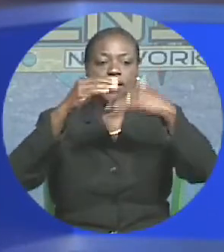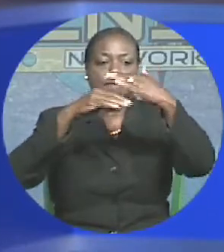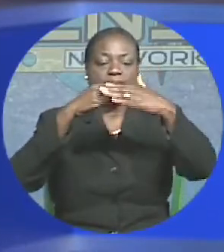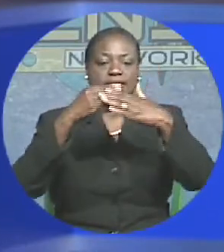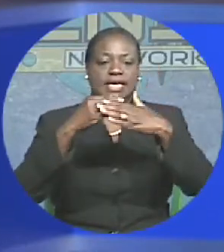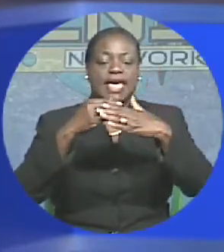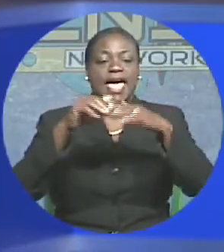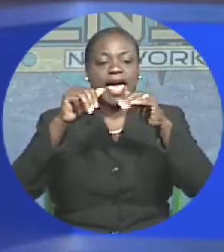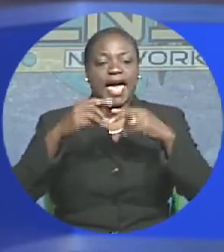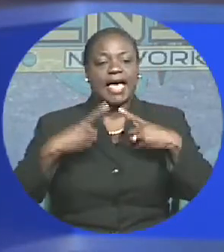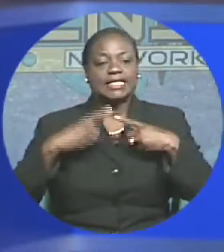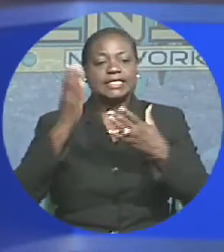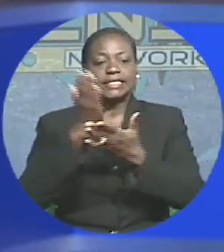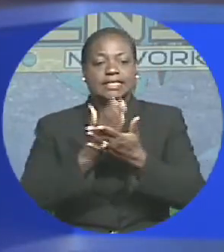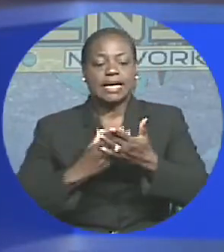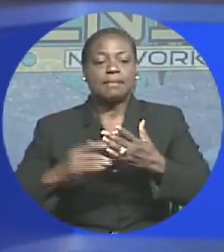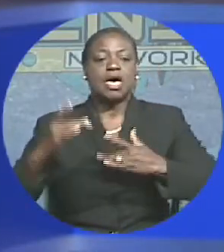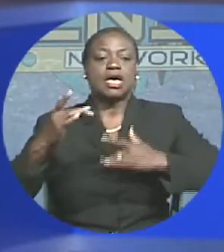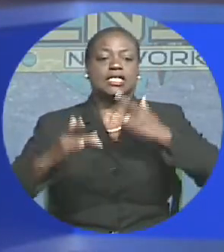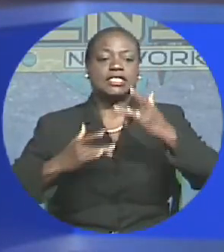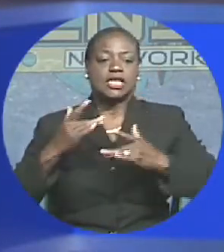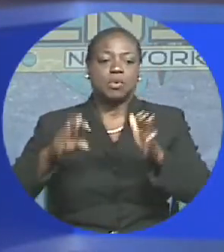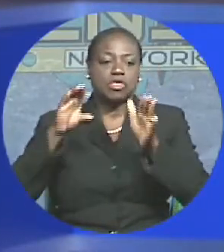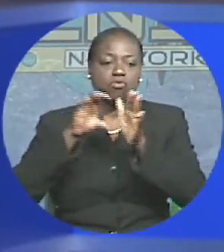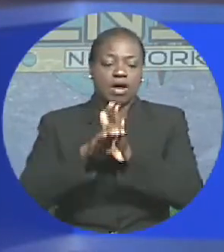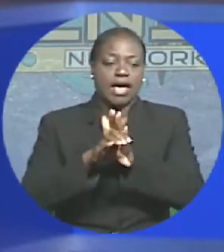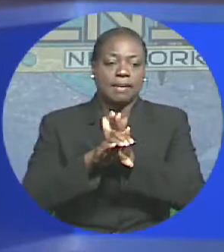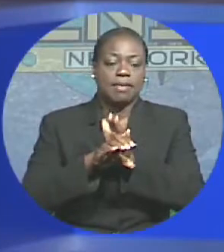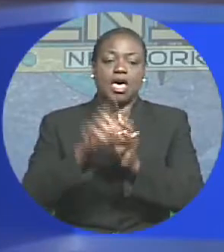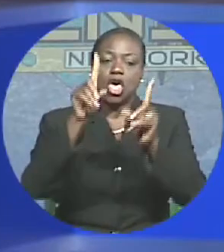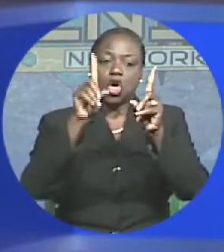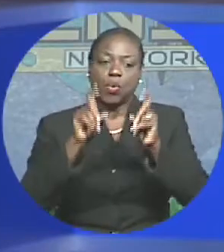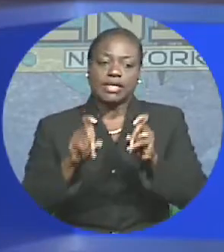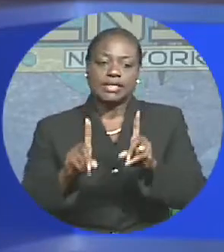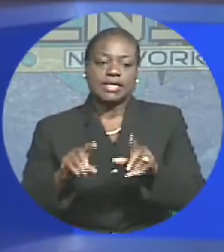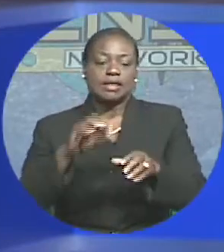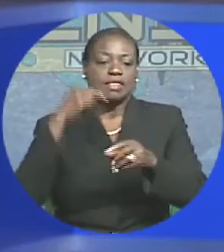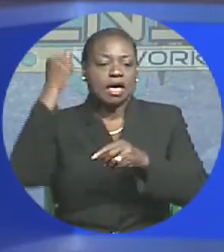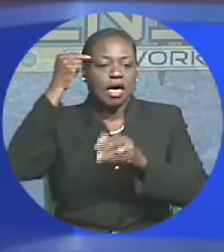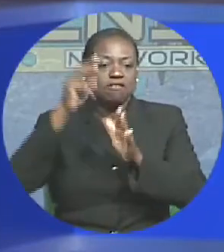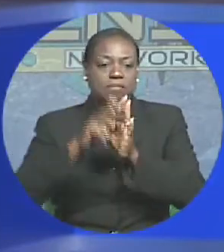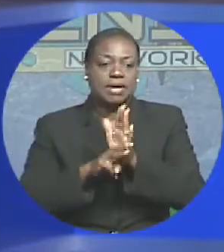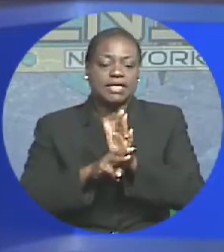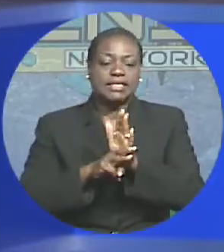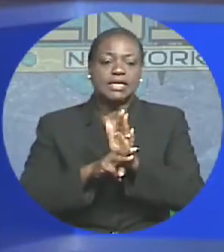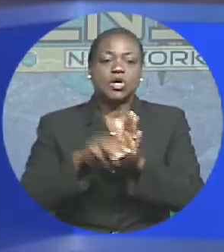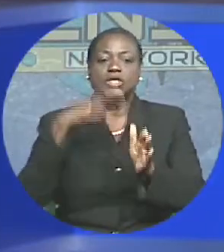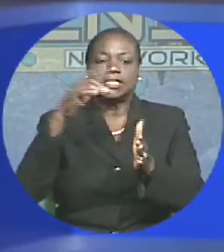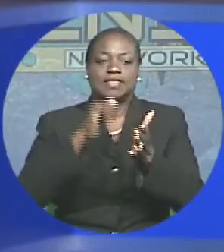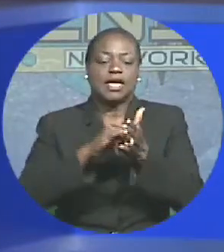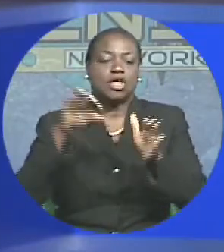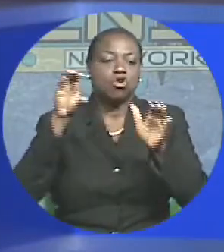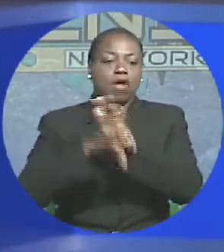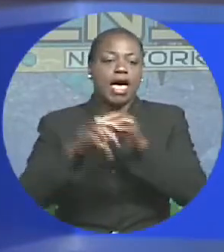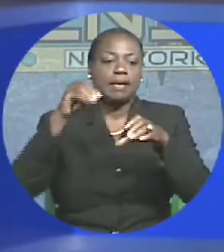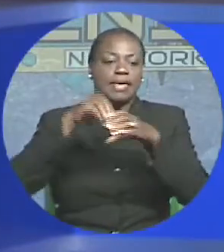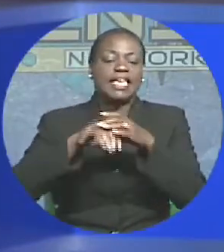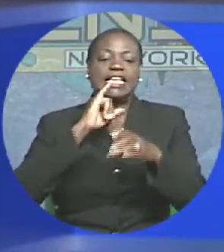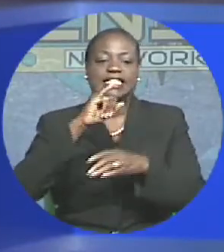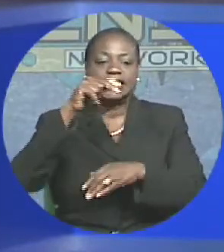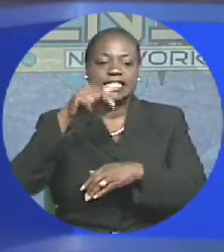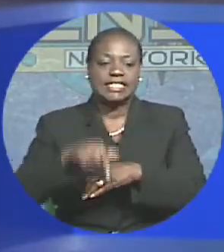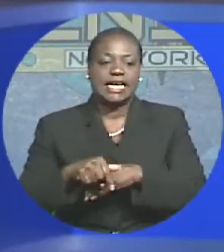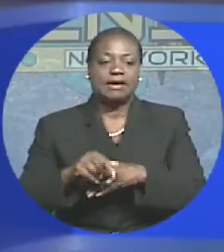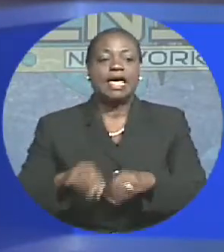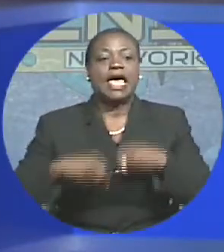as the major challenge facing the government. But he questioned the government's insistence that crime is down and gave this advice